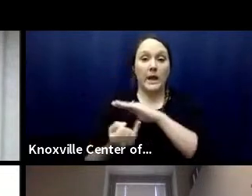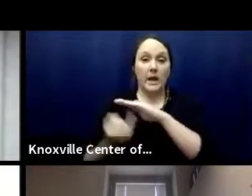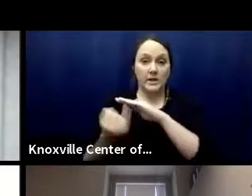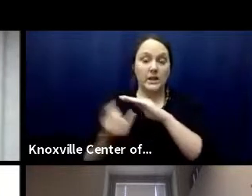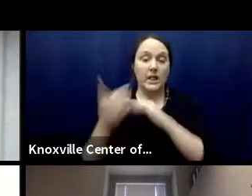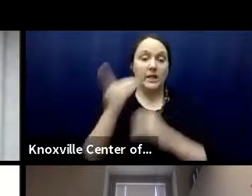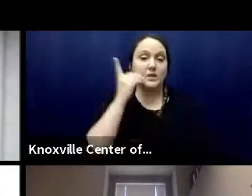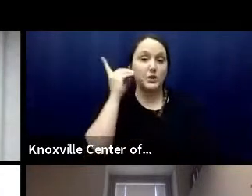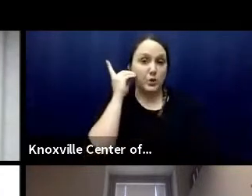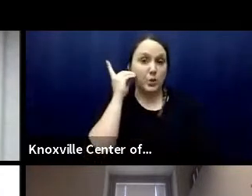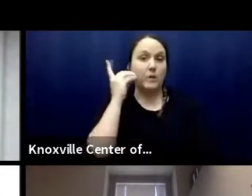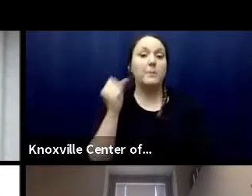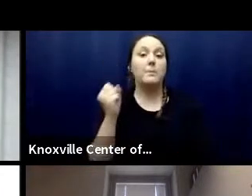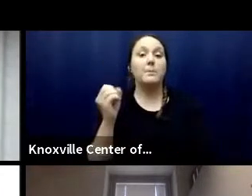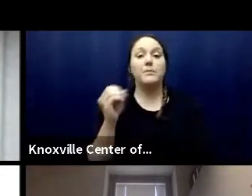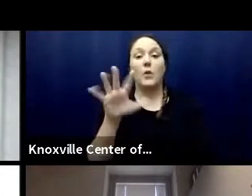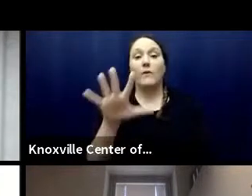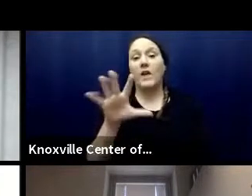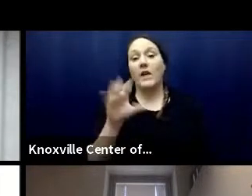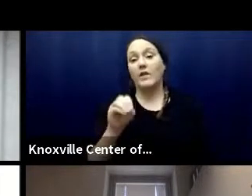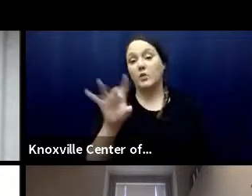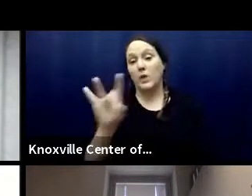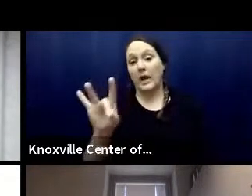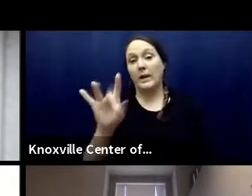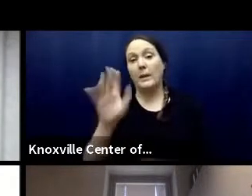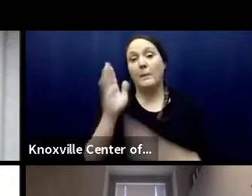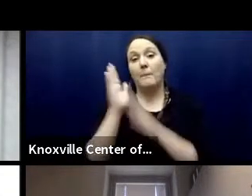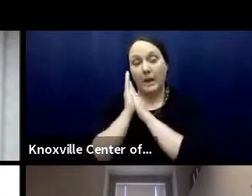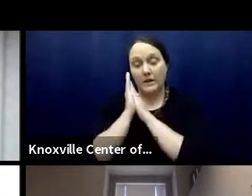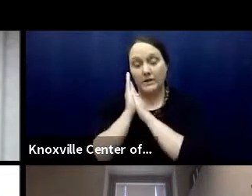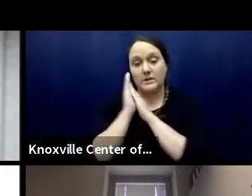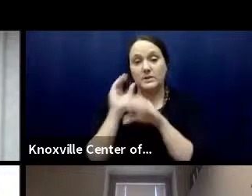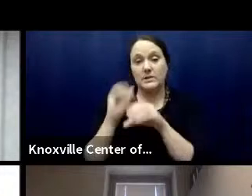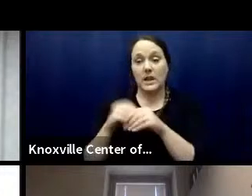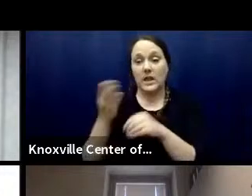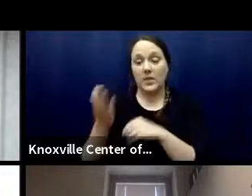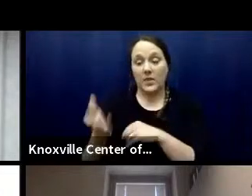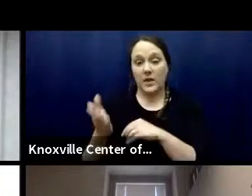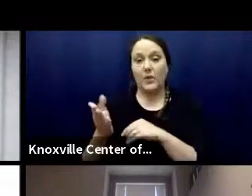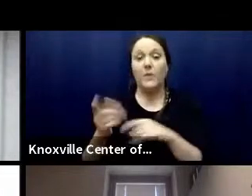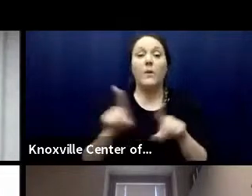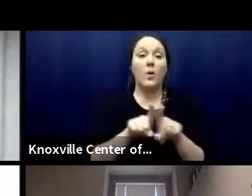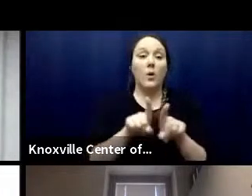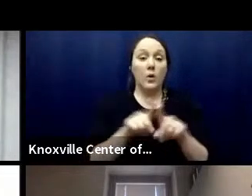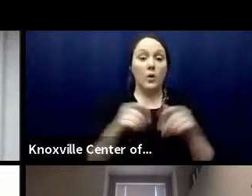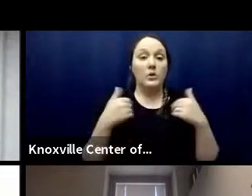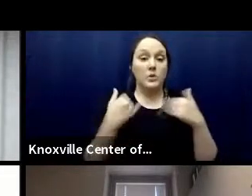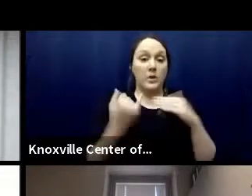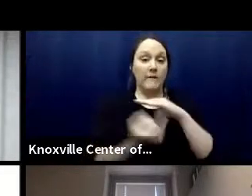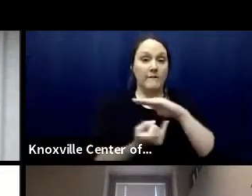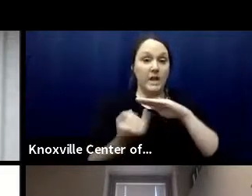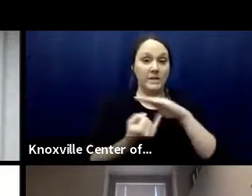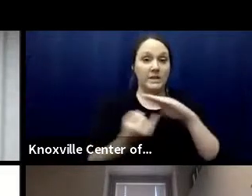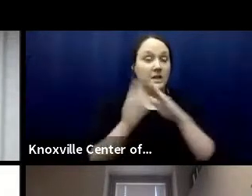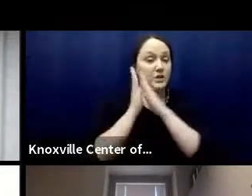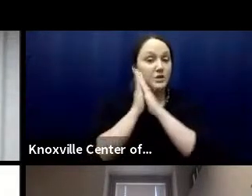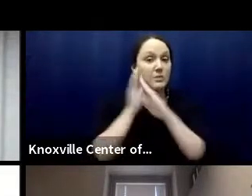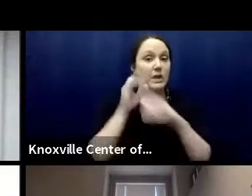give us 580 beds. We also have isolation beds in